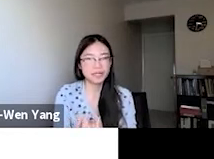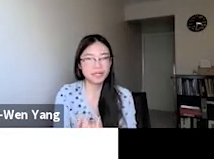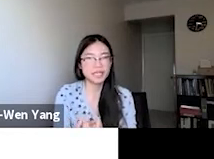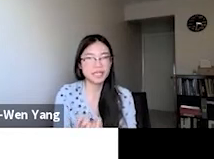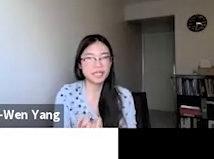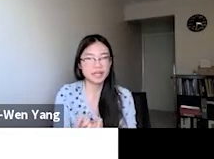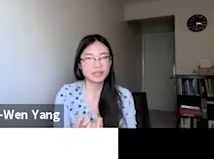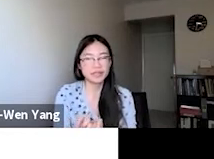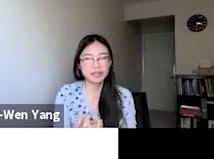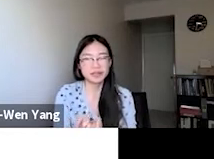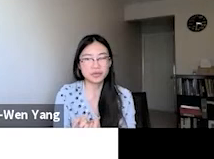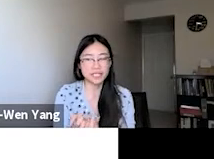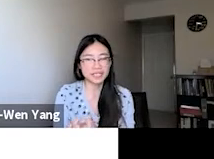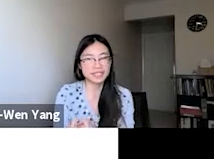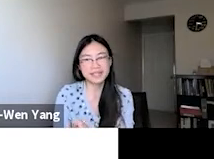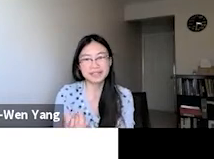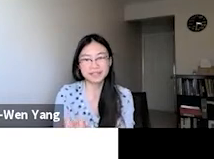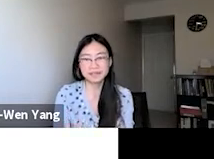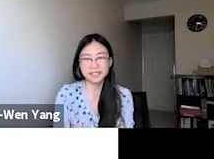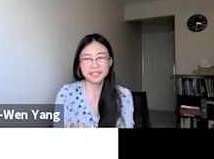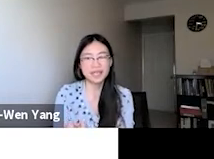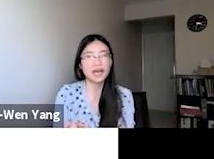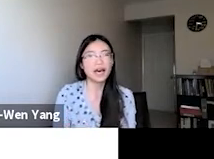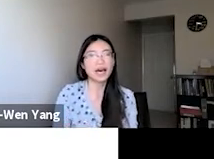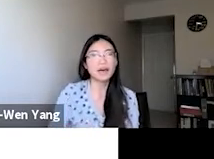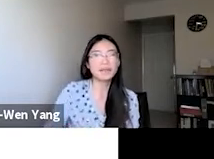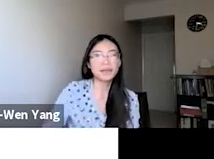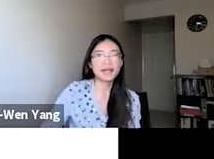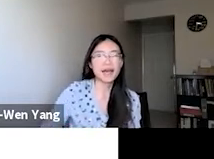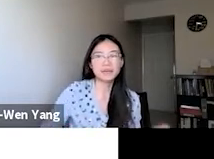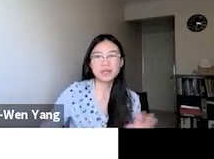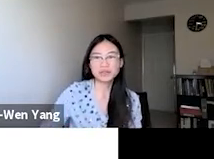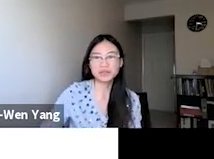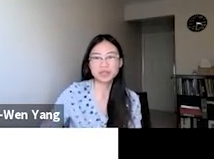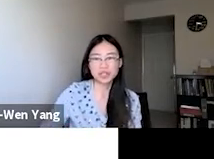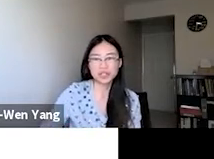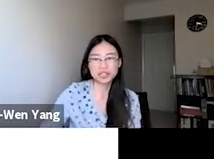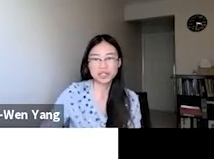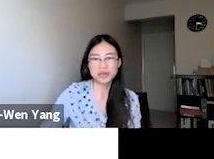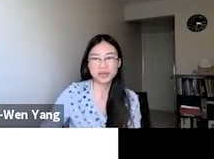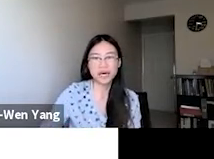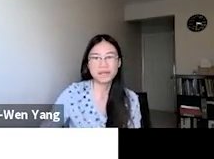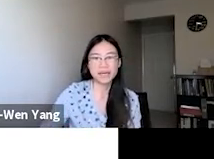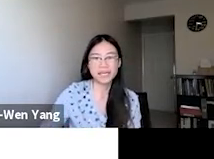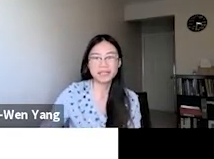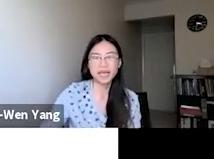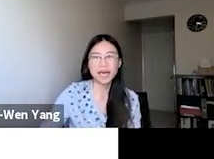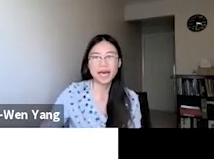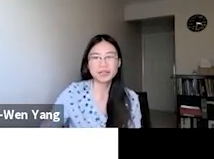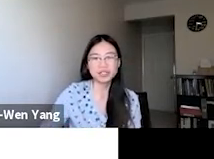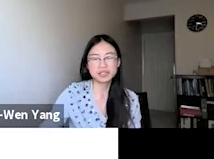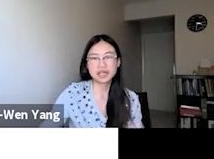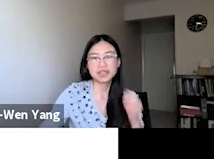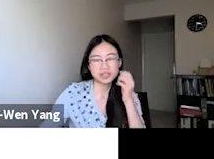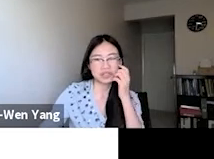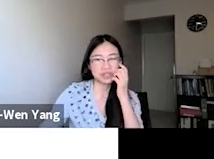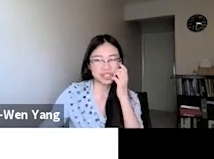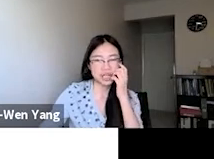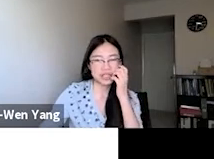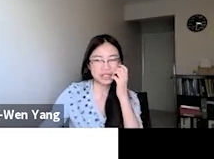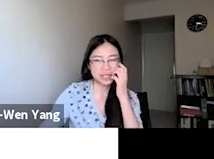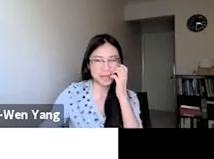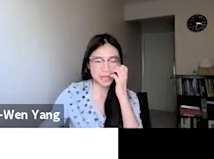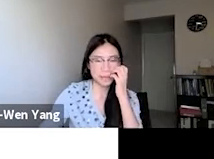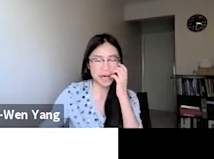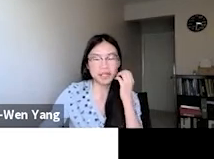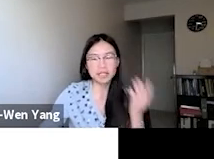storybook reading and daily routines and activities. But I'm going to turn to Megan, and she's going to